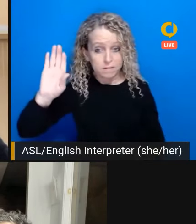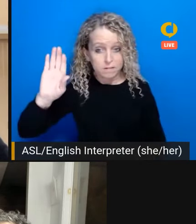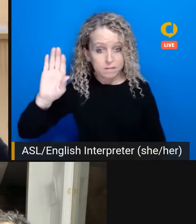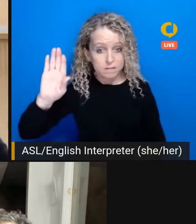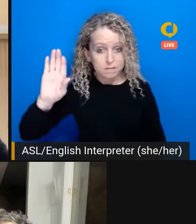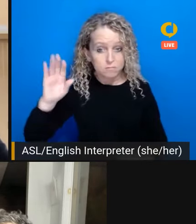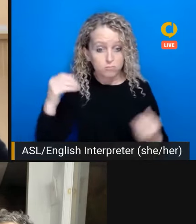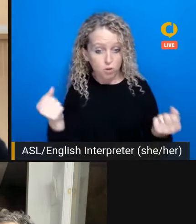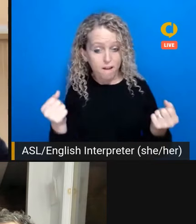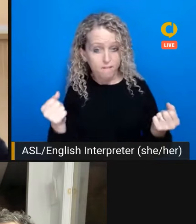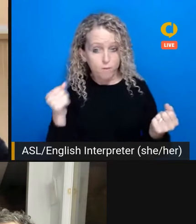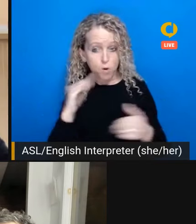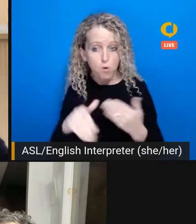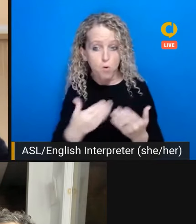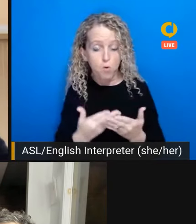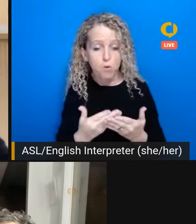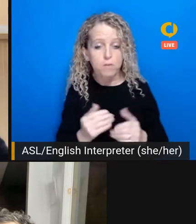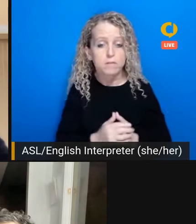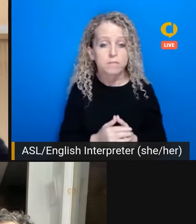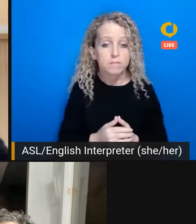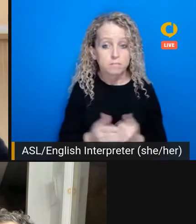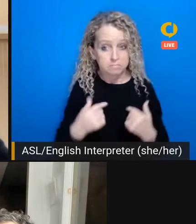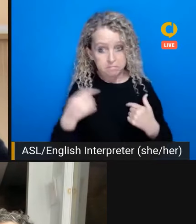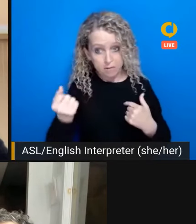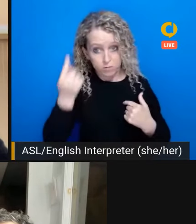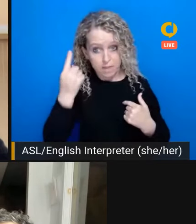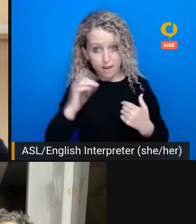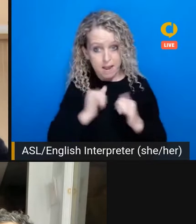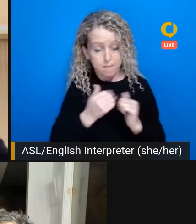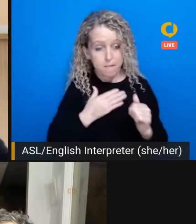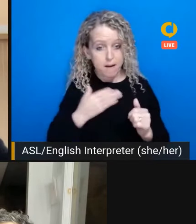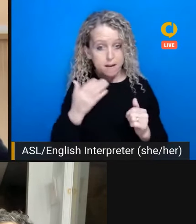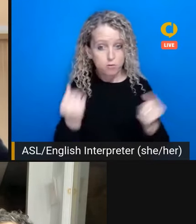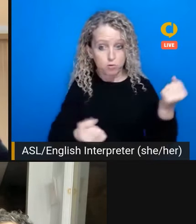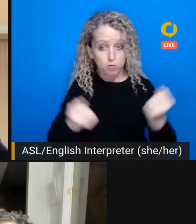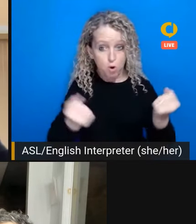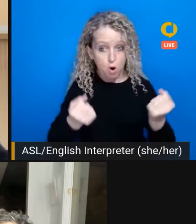I do, all of us. Do I understand how my car works?